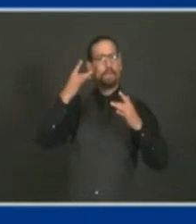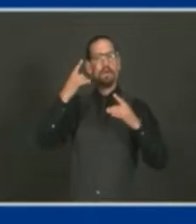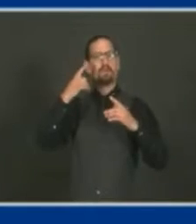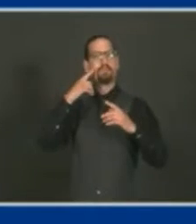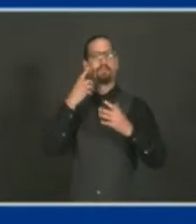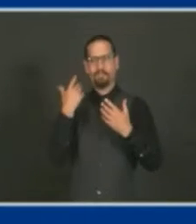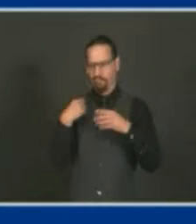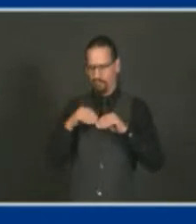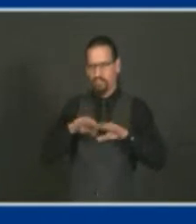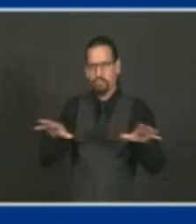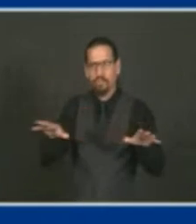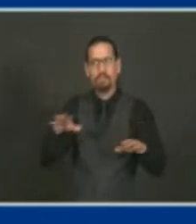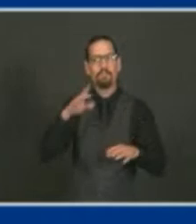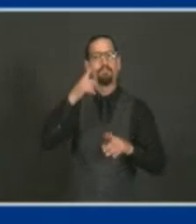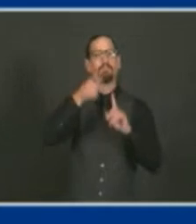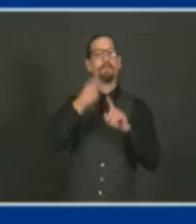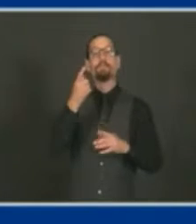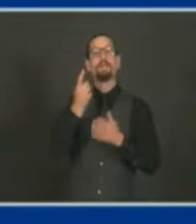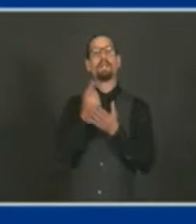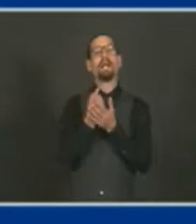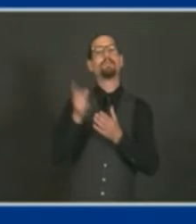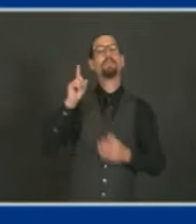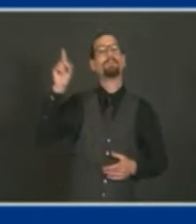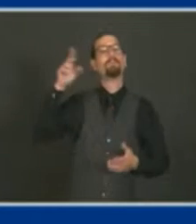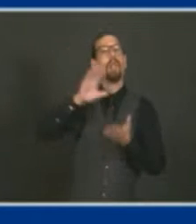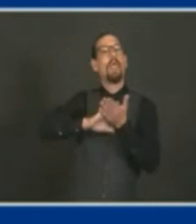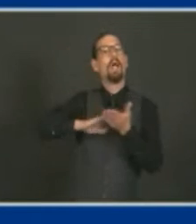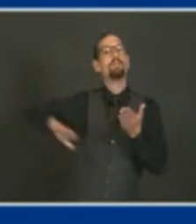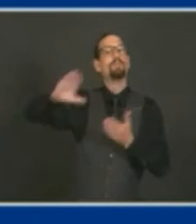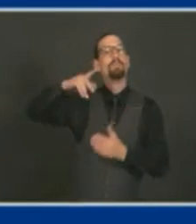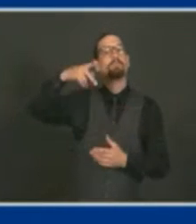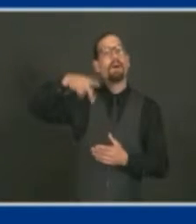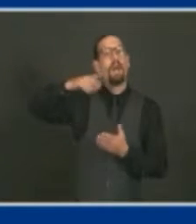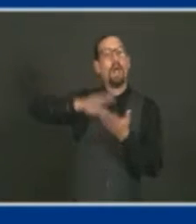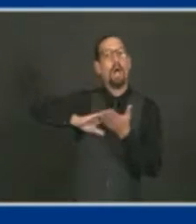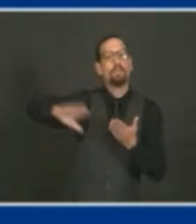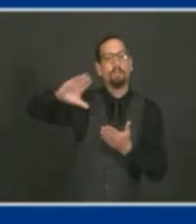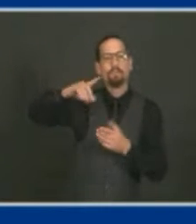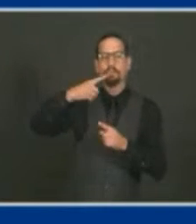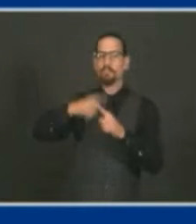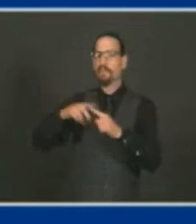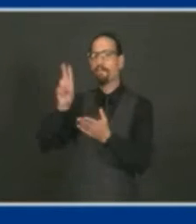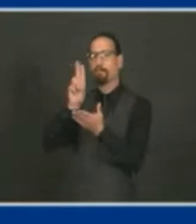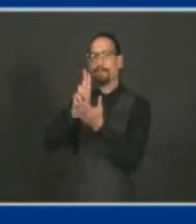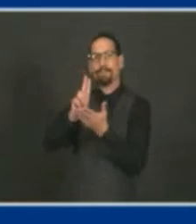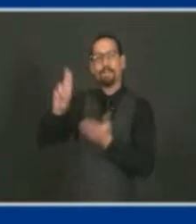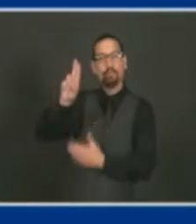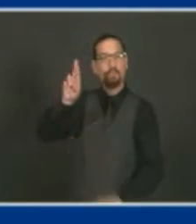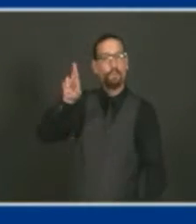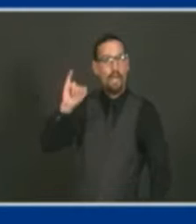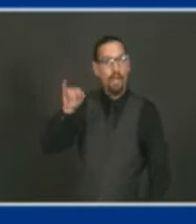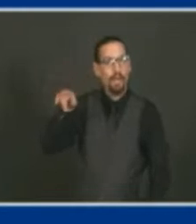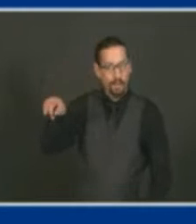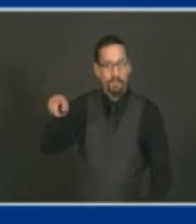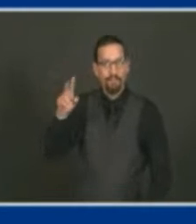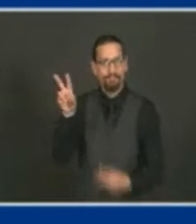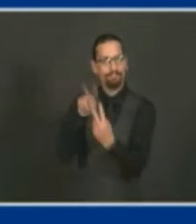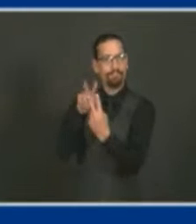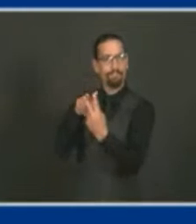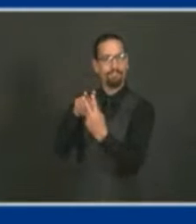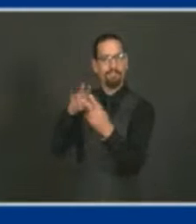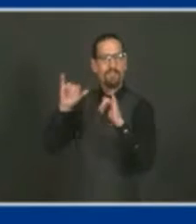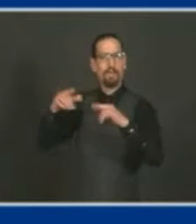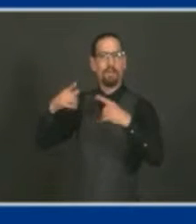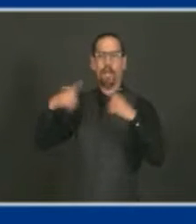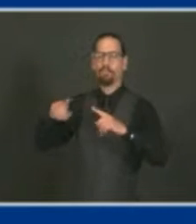Unfortunately, our weekly hospitalizations have ticked up, as you'll see on the screen, from 43 to